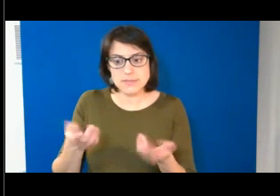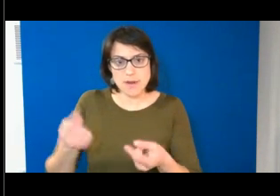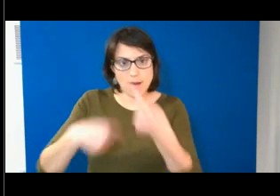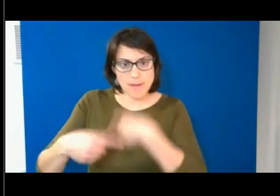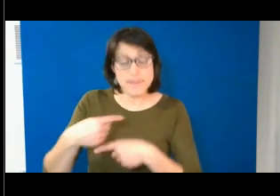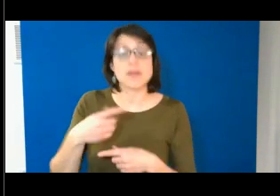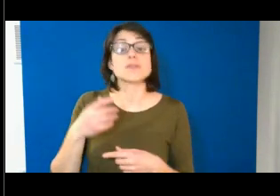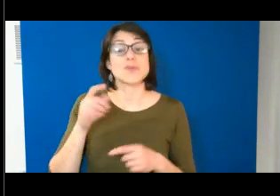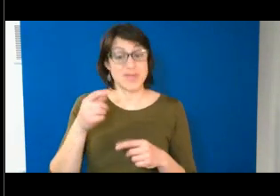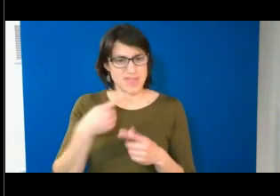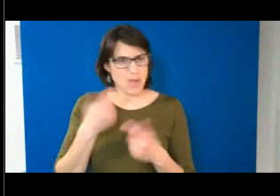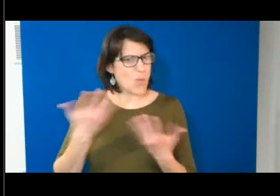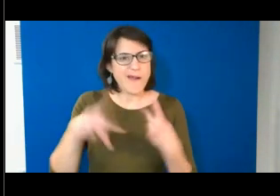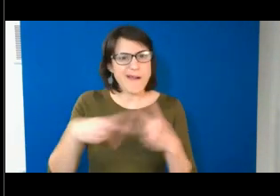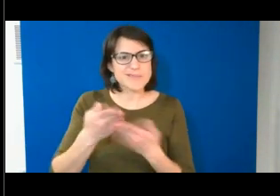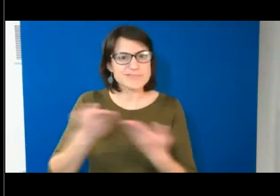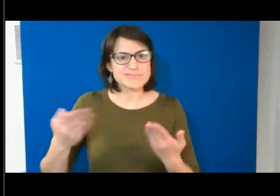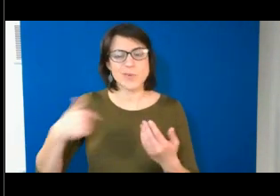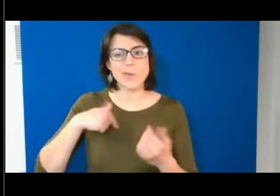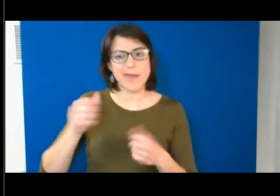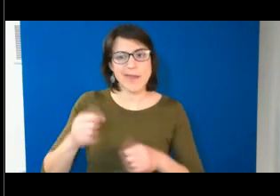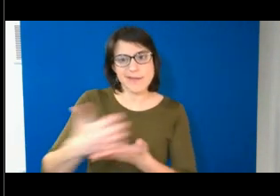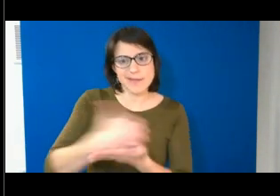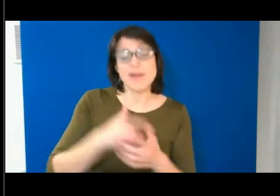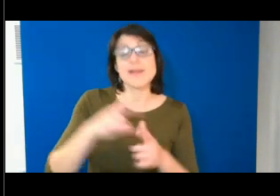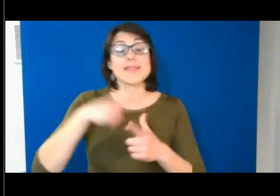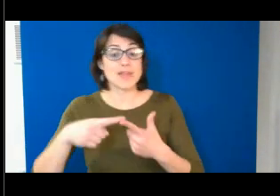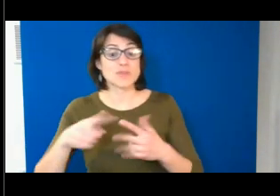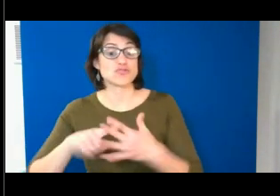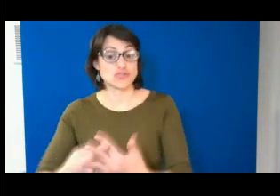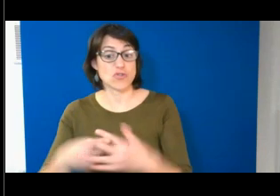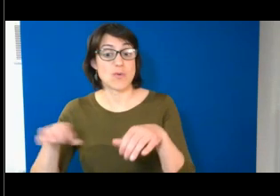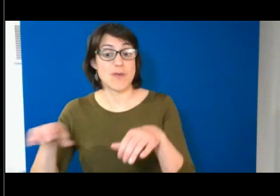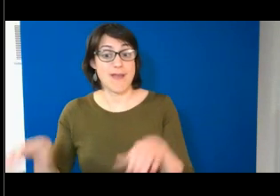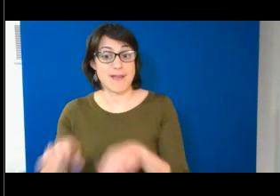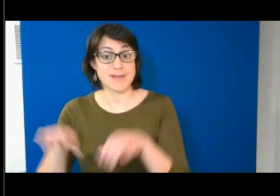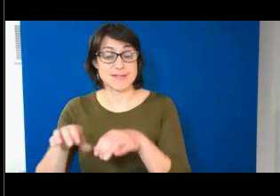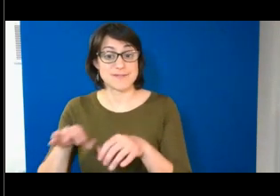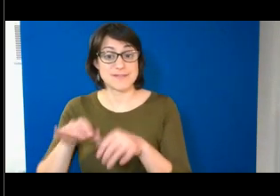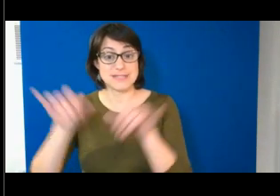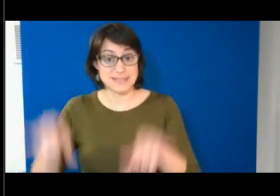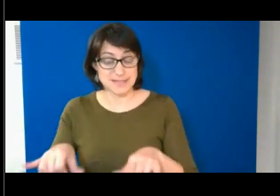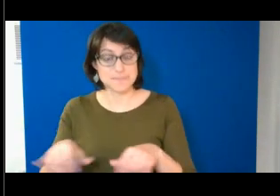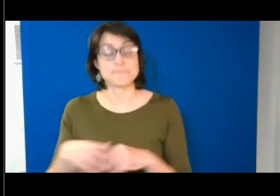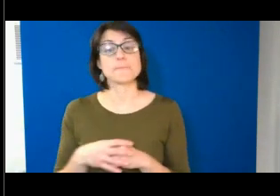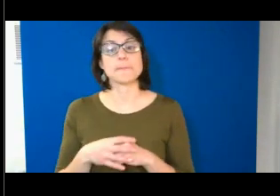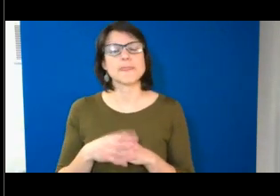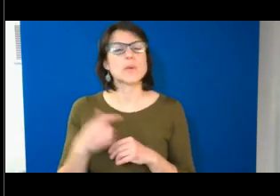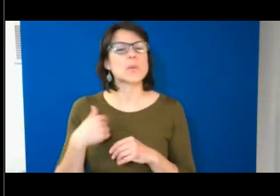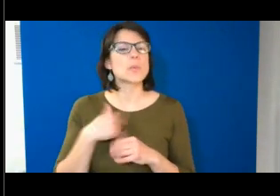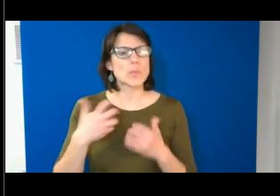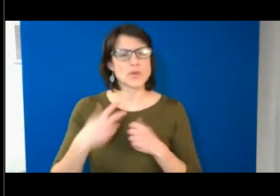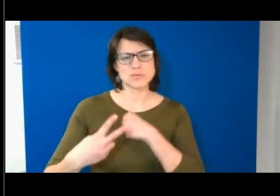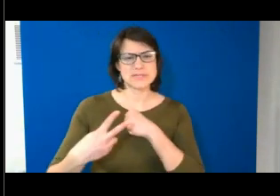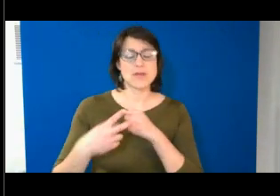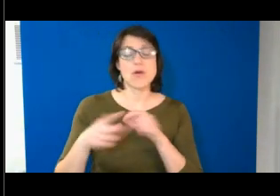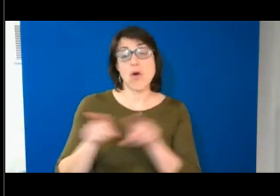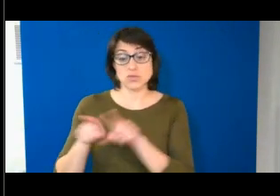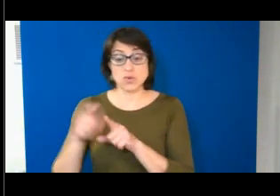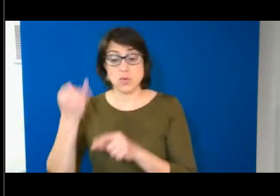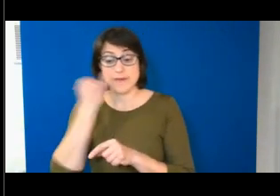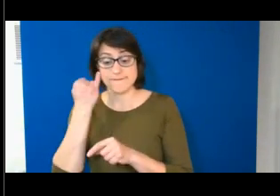to activate the system. Because most of the system during the time we need to save the energy, we let them idle. And then